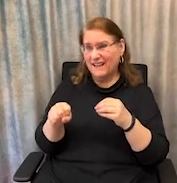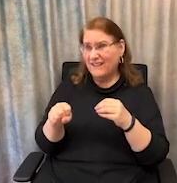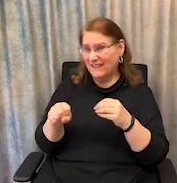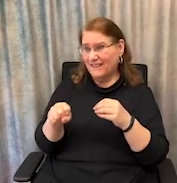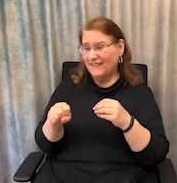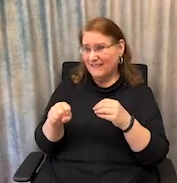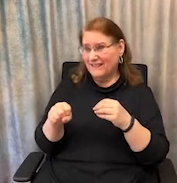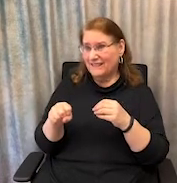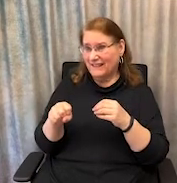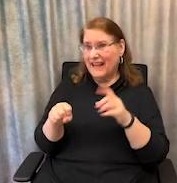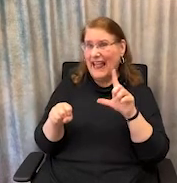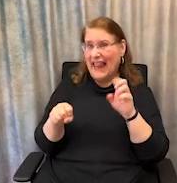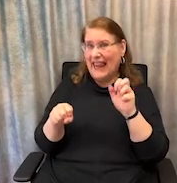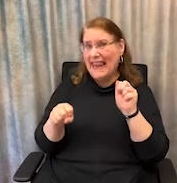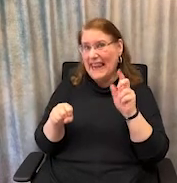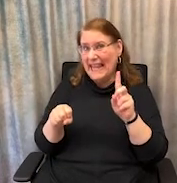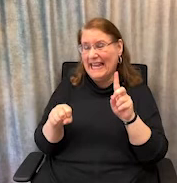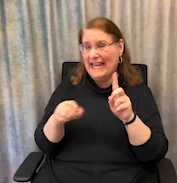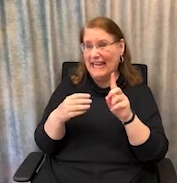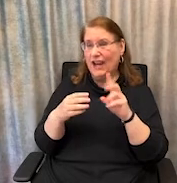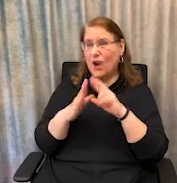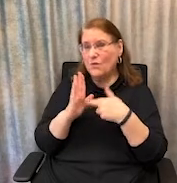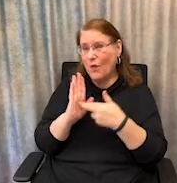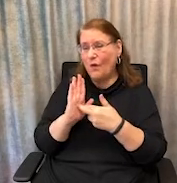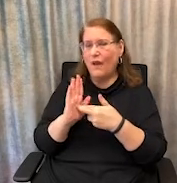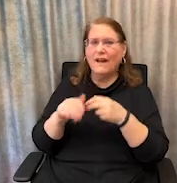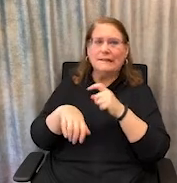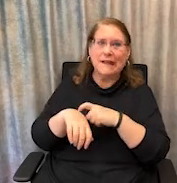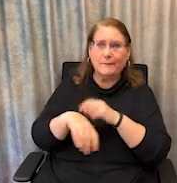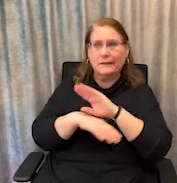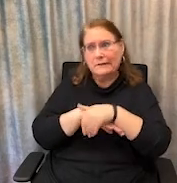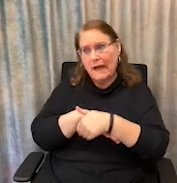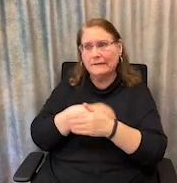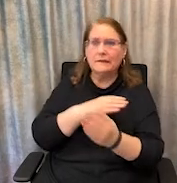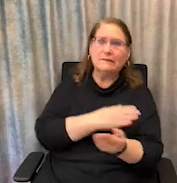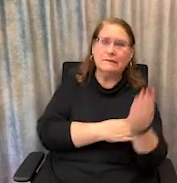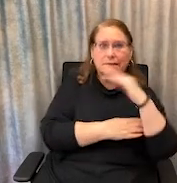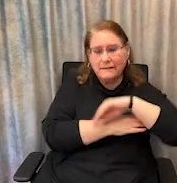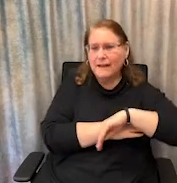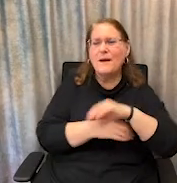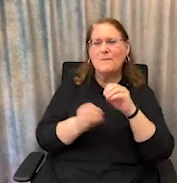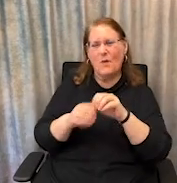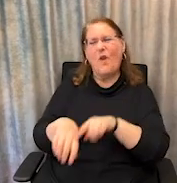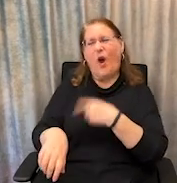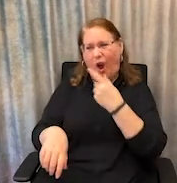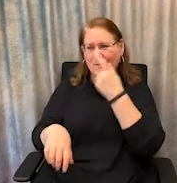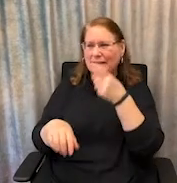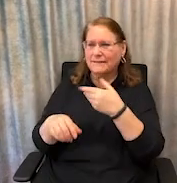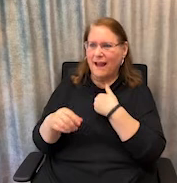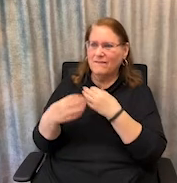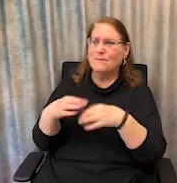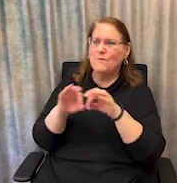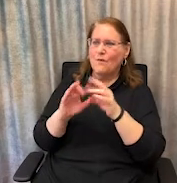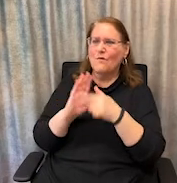assume the in a leading role, as you're saying, the times and the nights and the days were longer and more tiring. Yeah, it was really